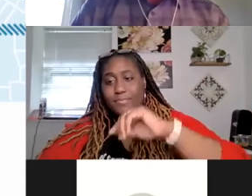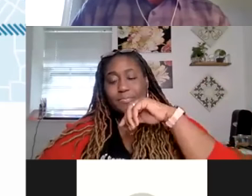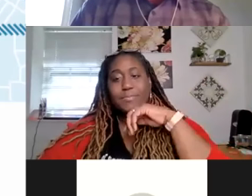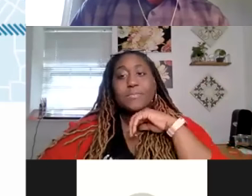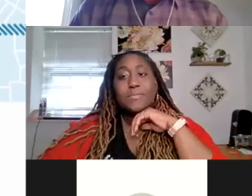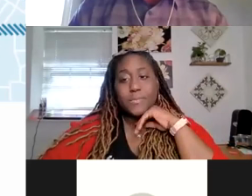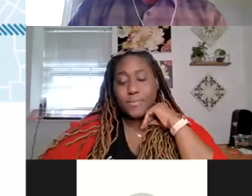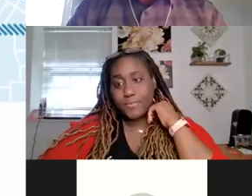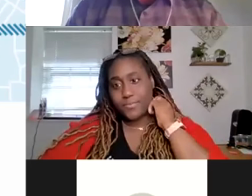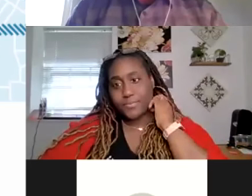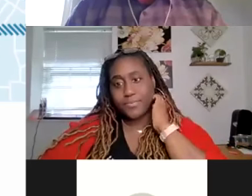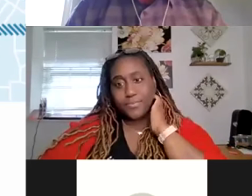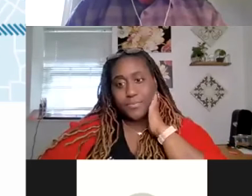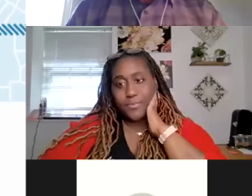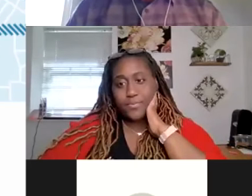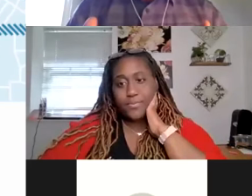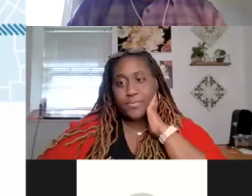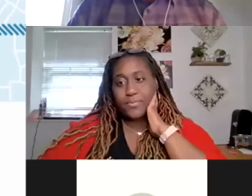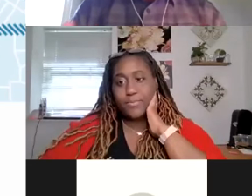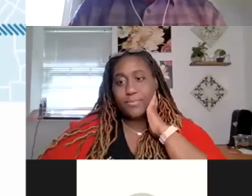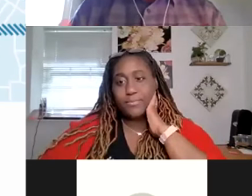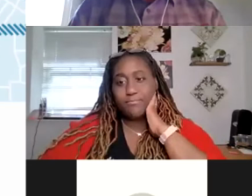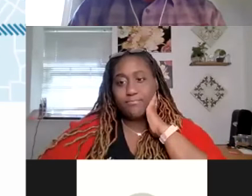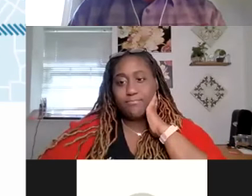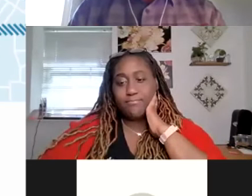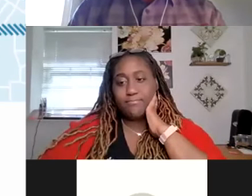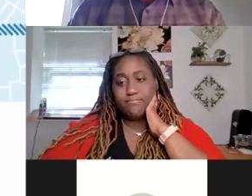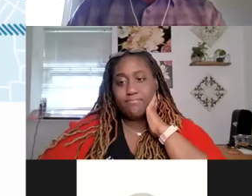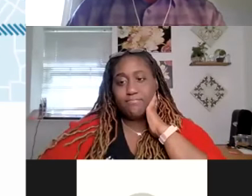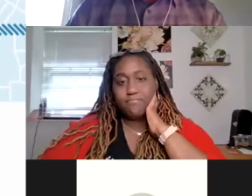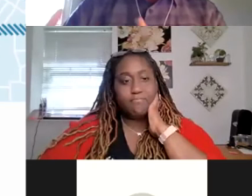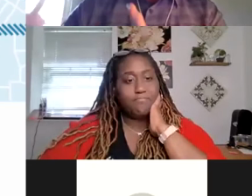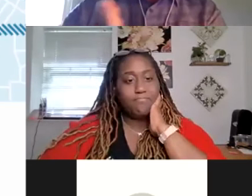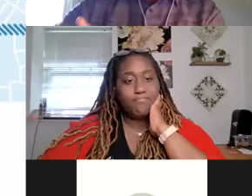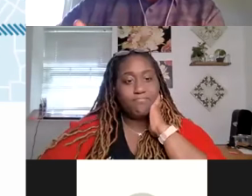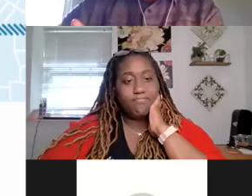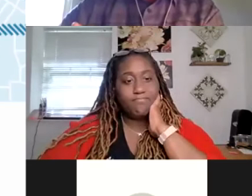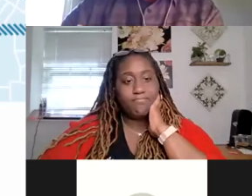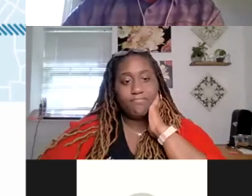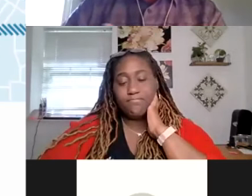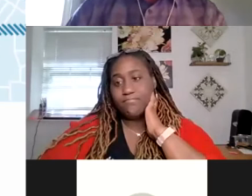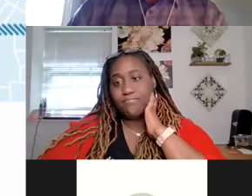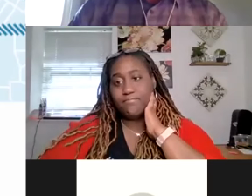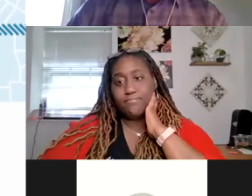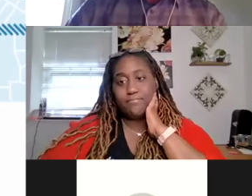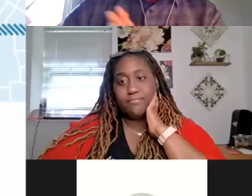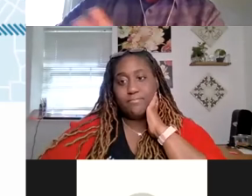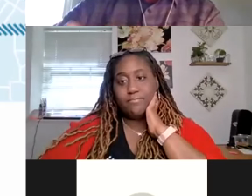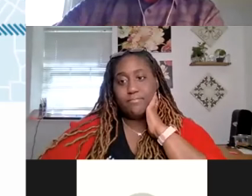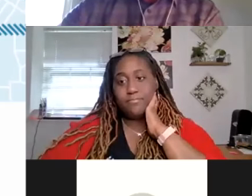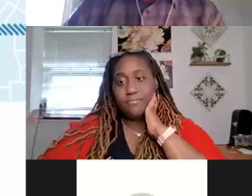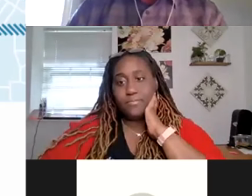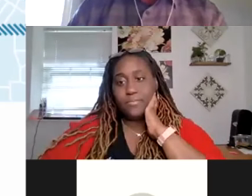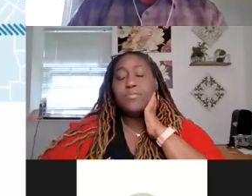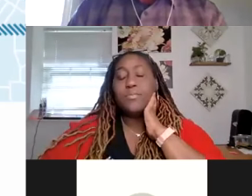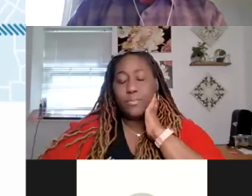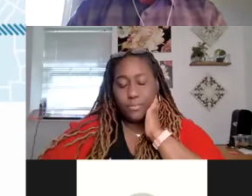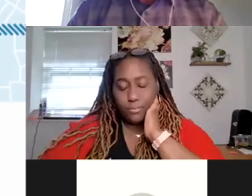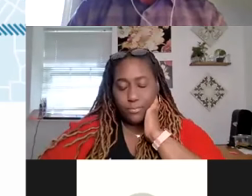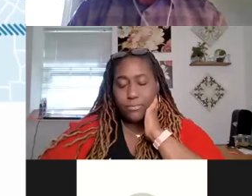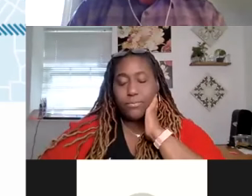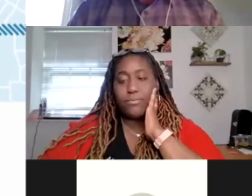used, but what I recall was how that was a way to approach staff, listen while still holding